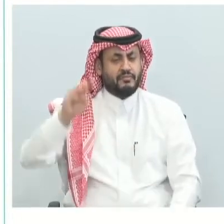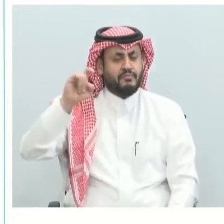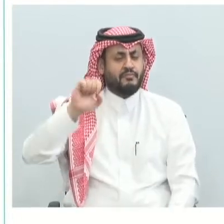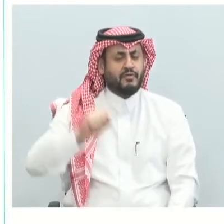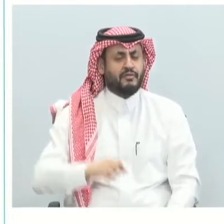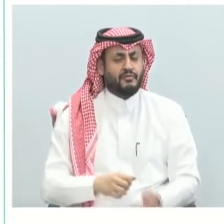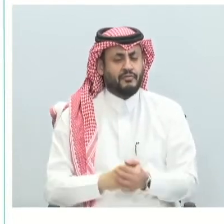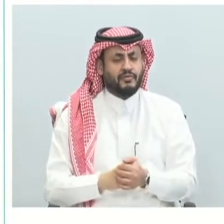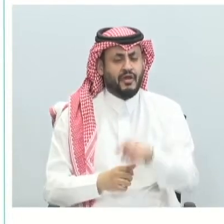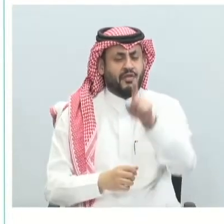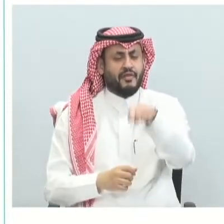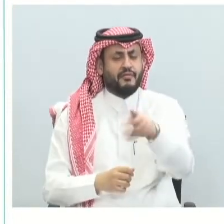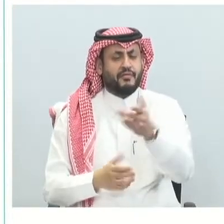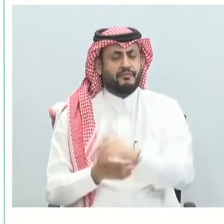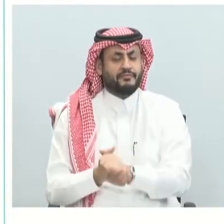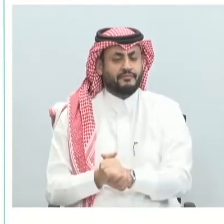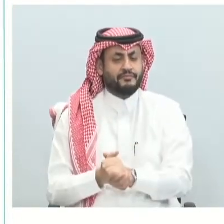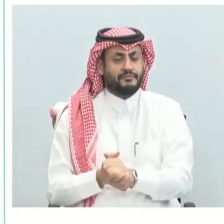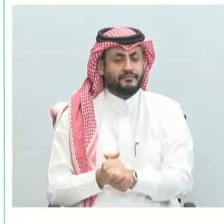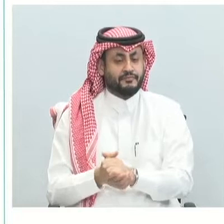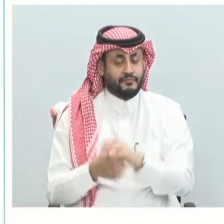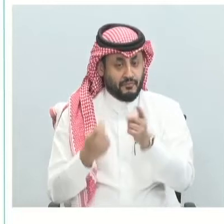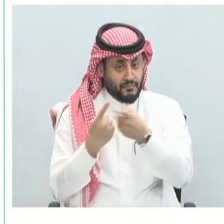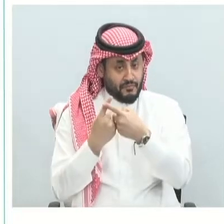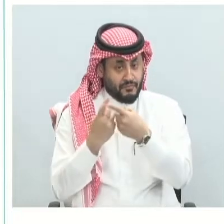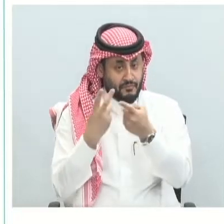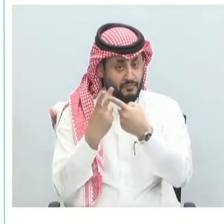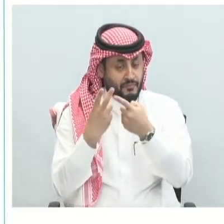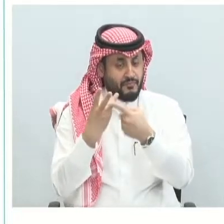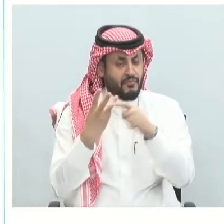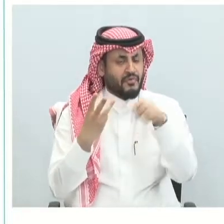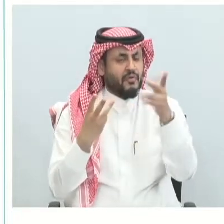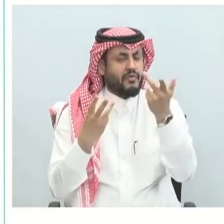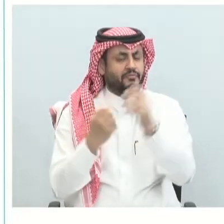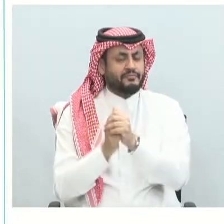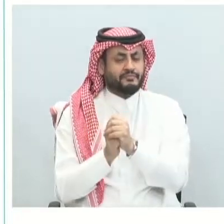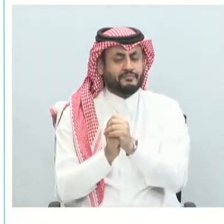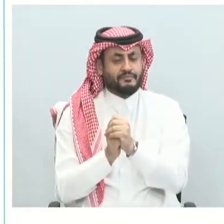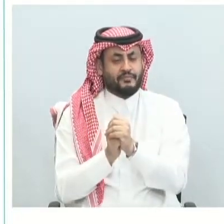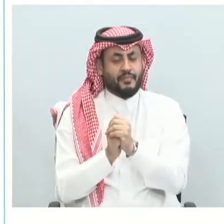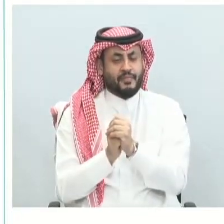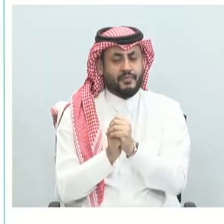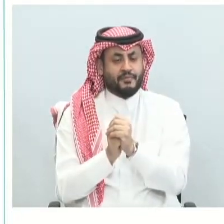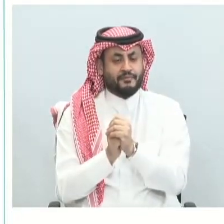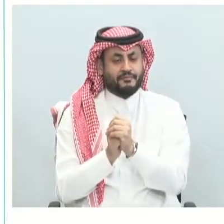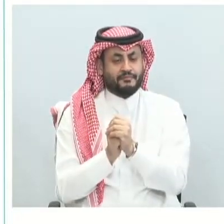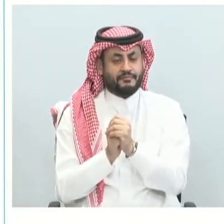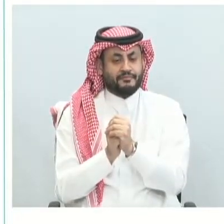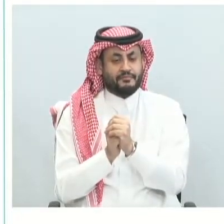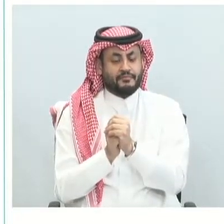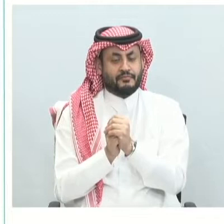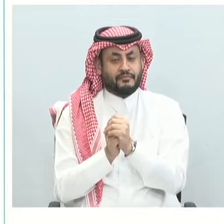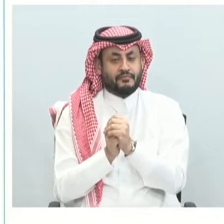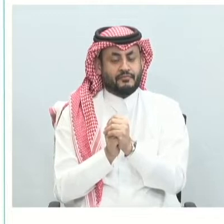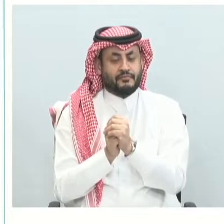or it's my book? What do you think? Is it it's mine book or it's my and that's it? Or it's